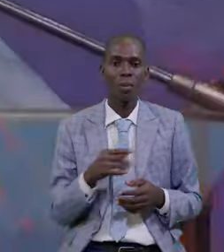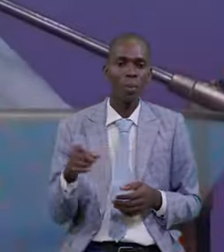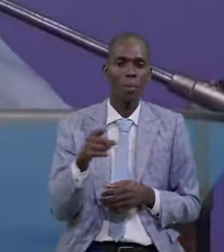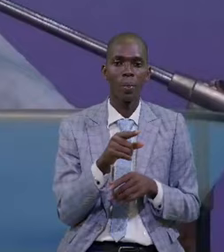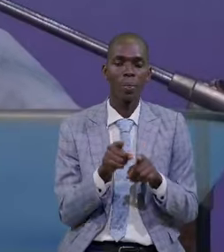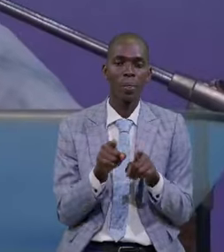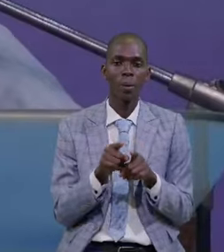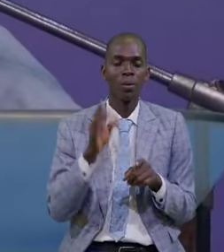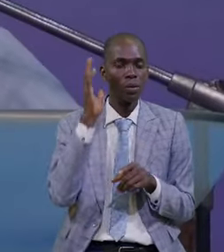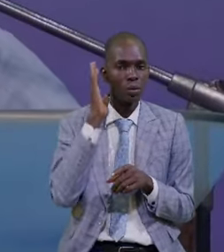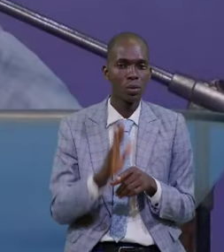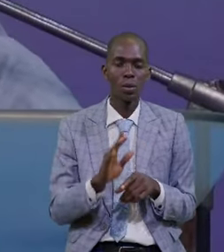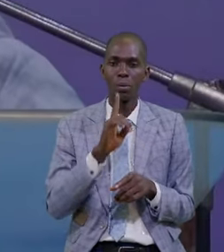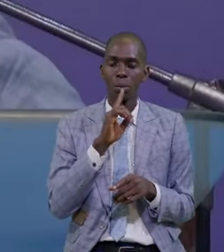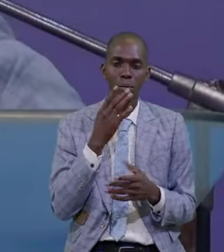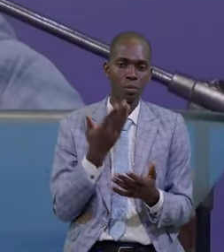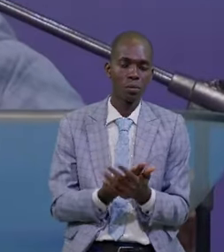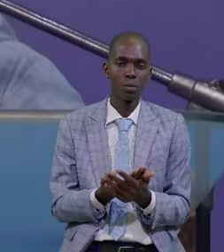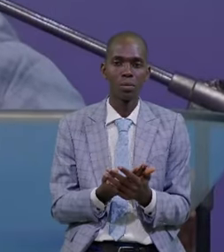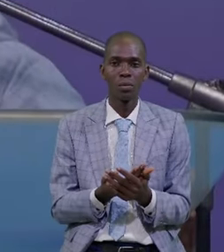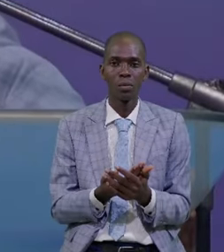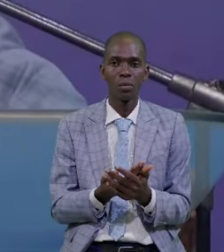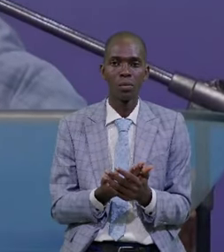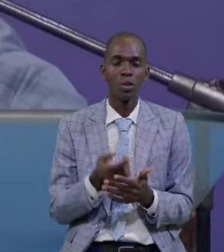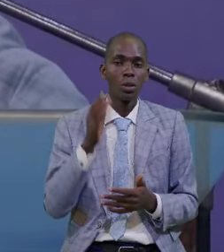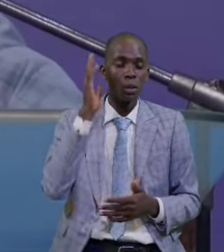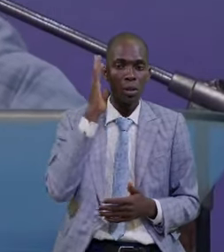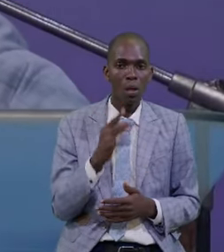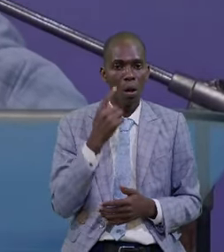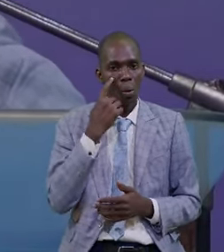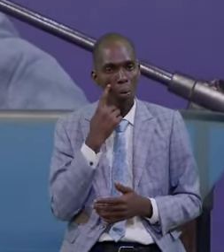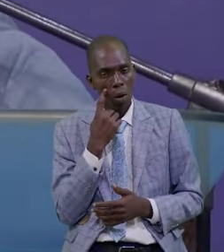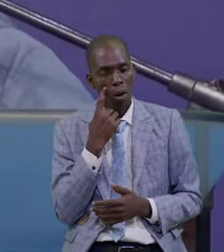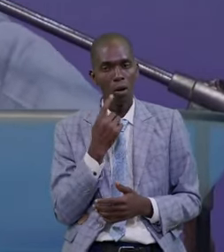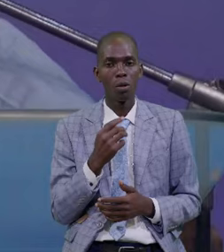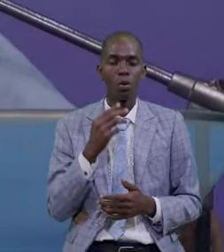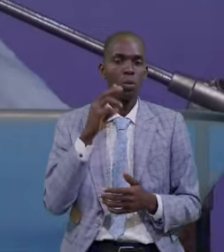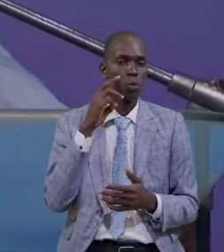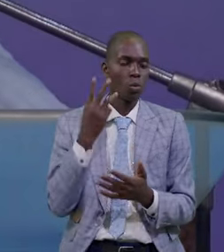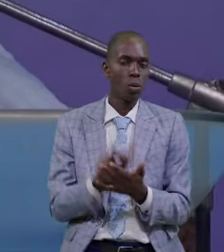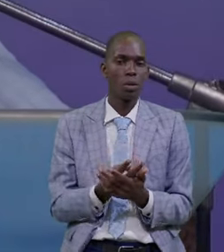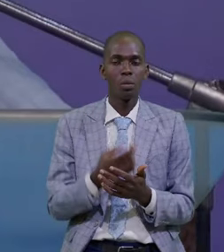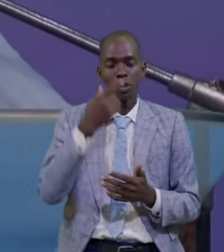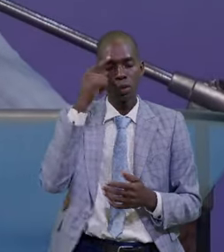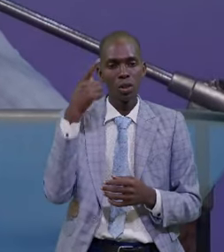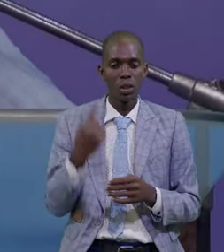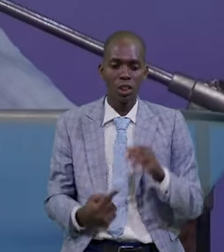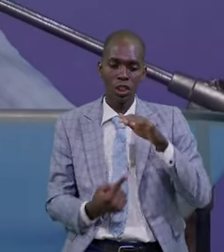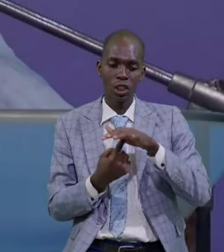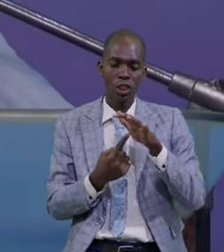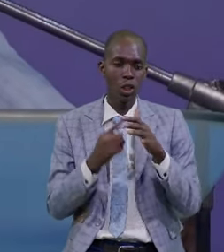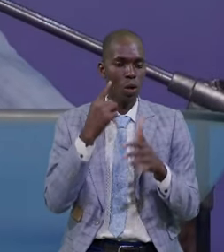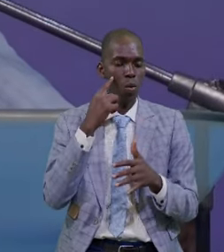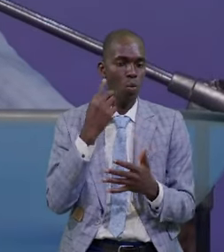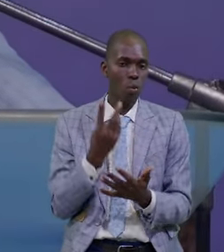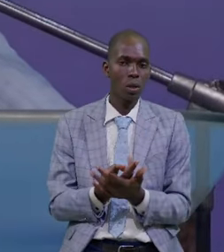be a witness, because the chief witness lives on the inside of you. The power